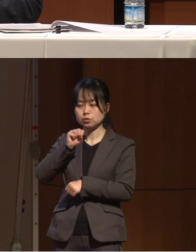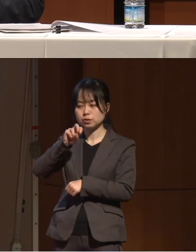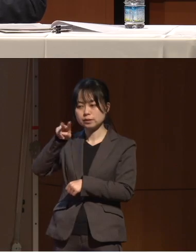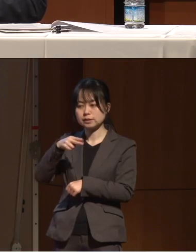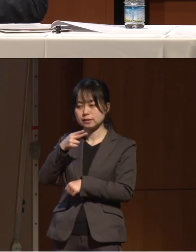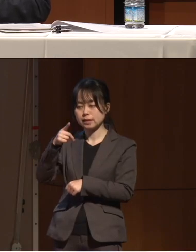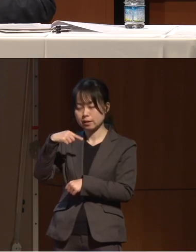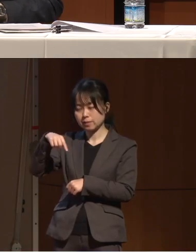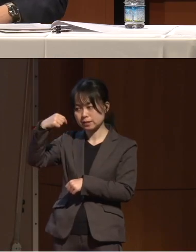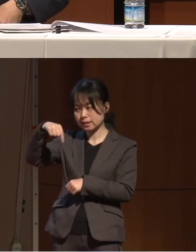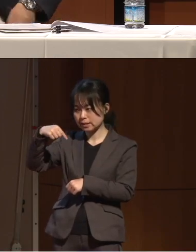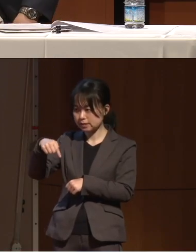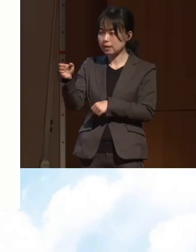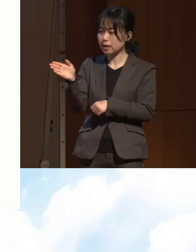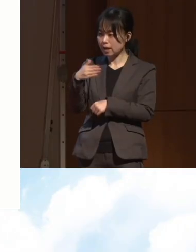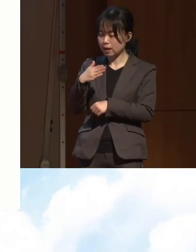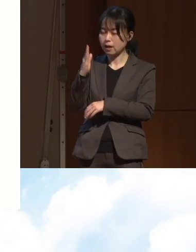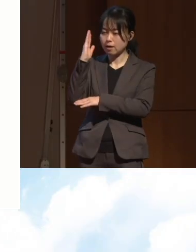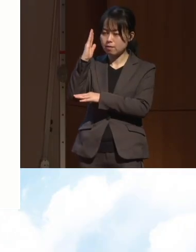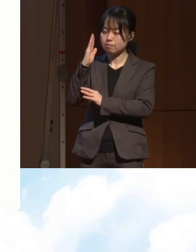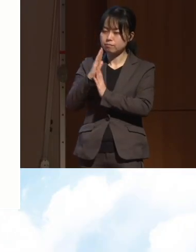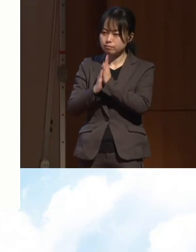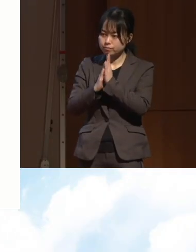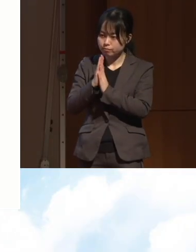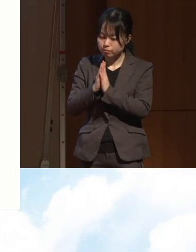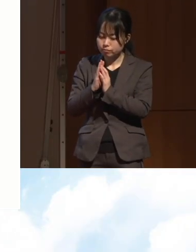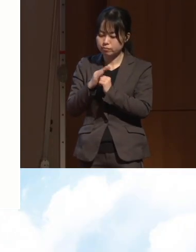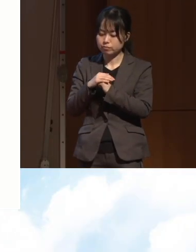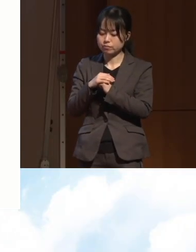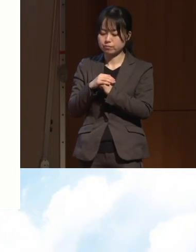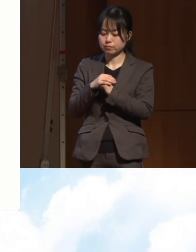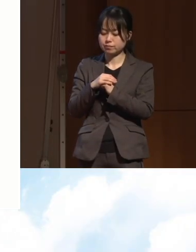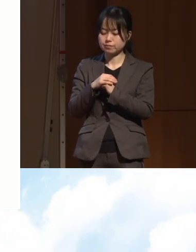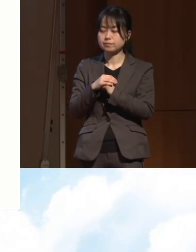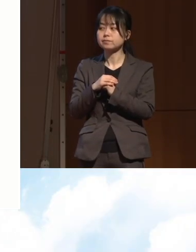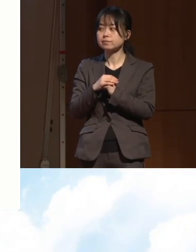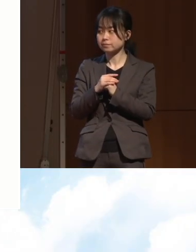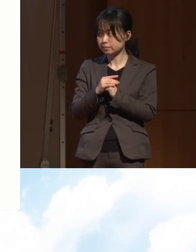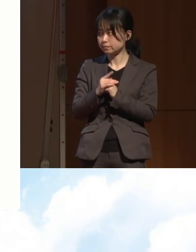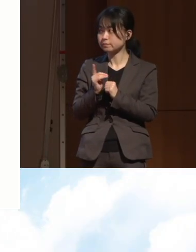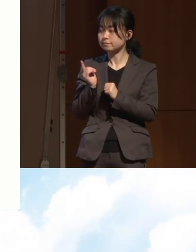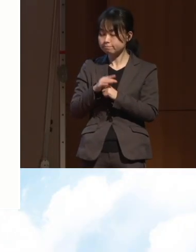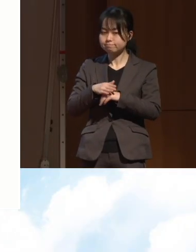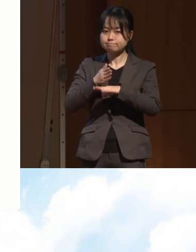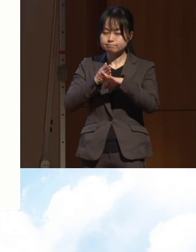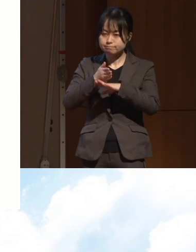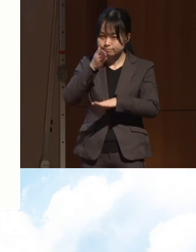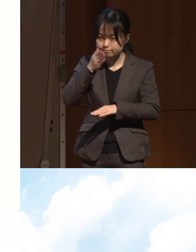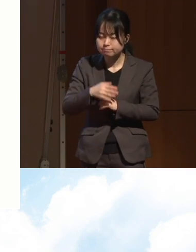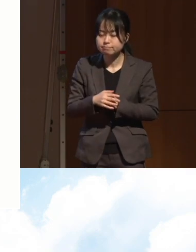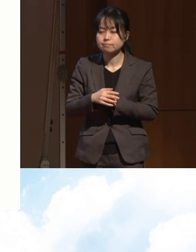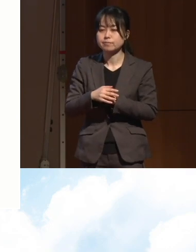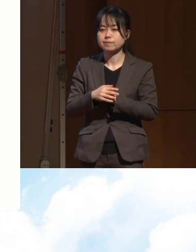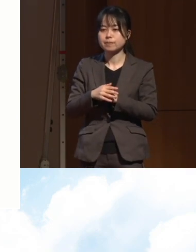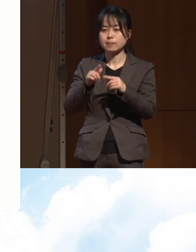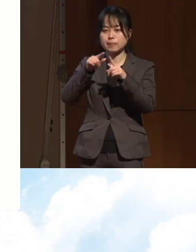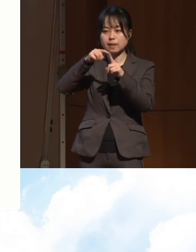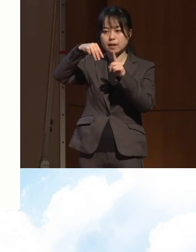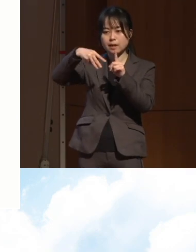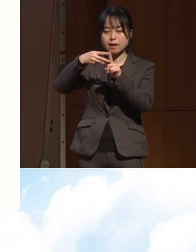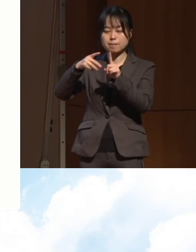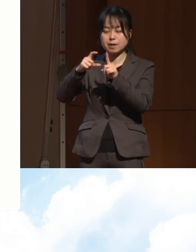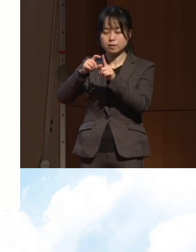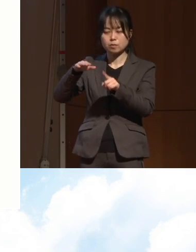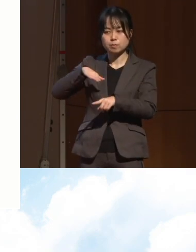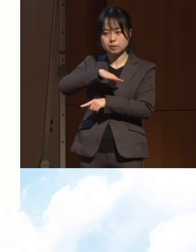Thank you very much, Dr. Hamaguchi, and thank you to AMED for inviting me to this